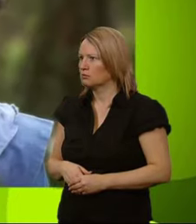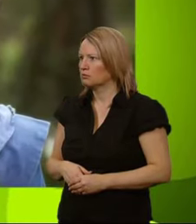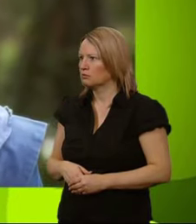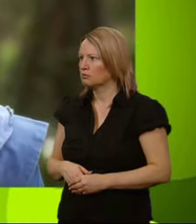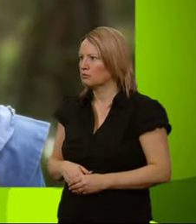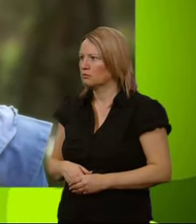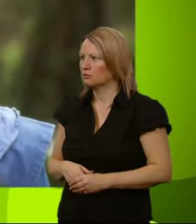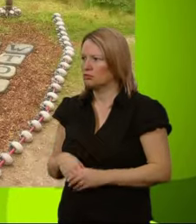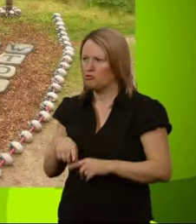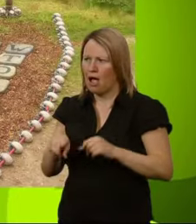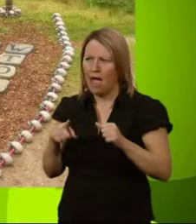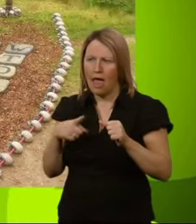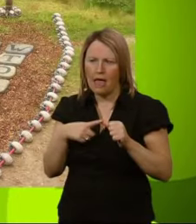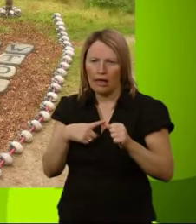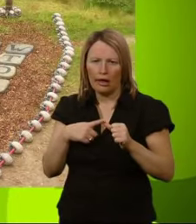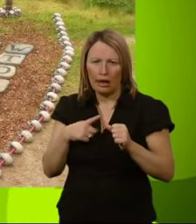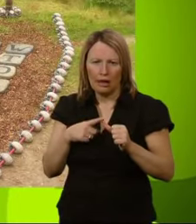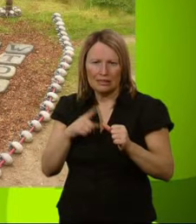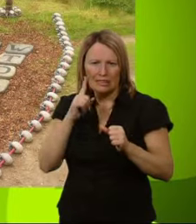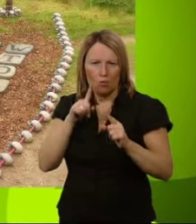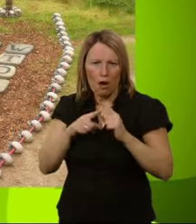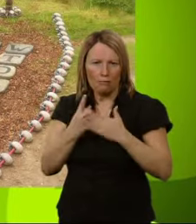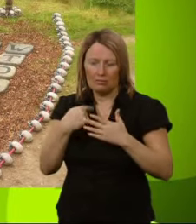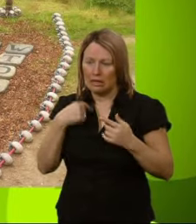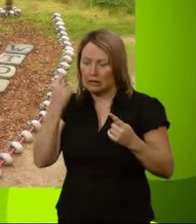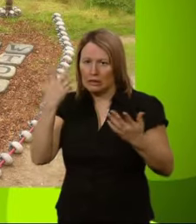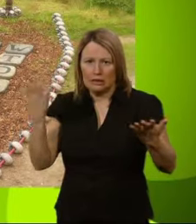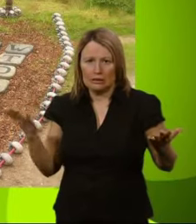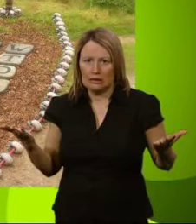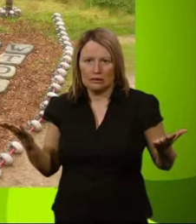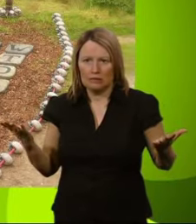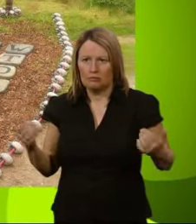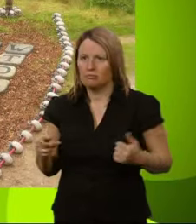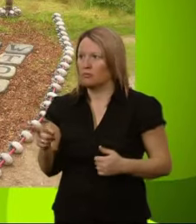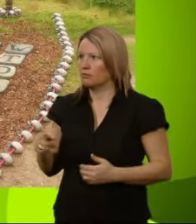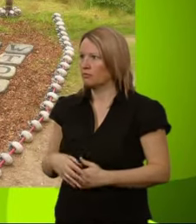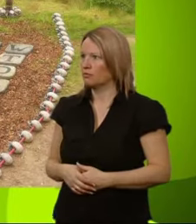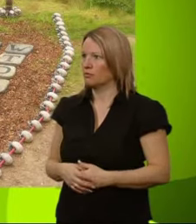Okay, try A. I just try A, see what happens. Because I don't have any ideas.